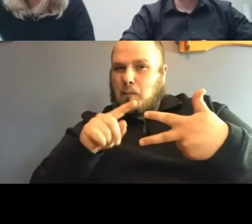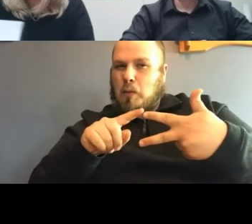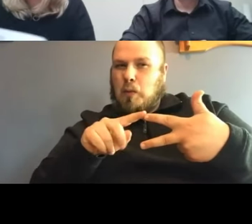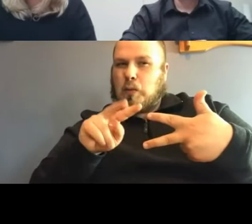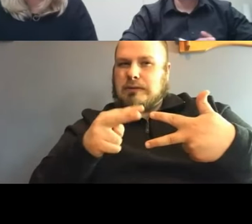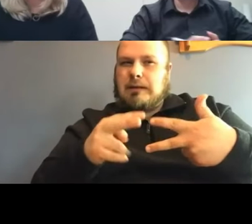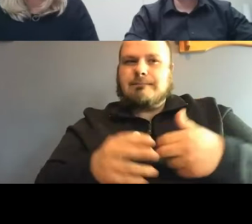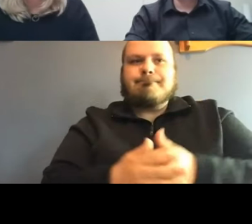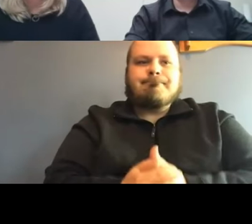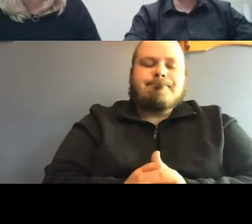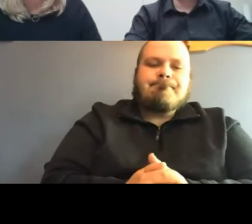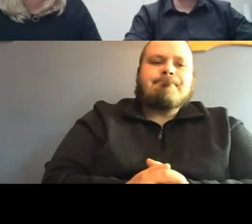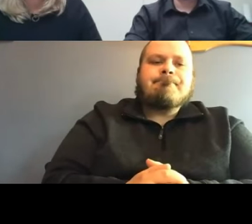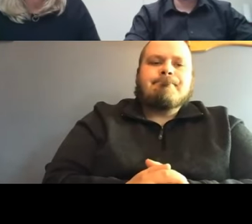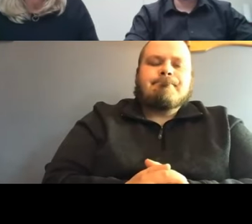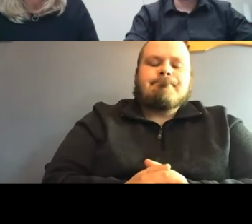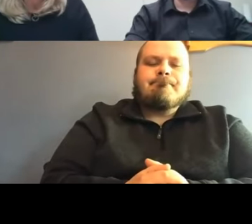Okay.